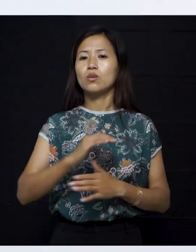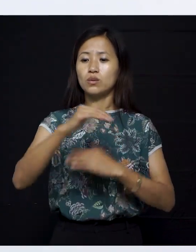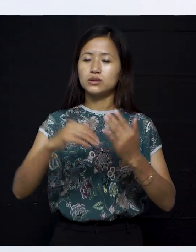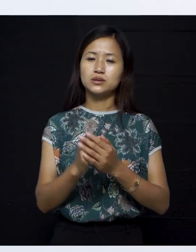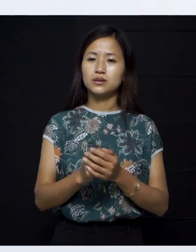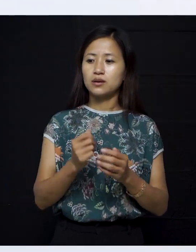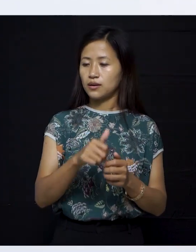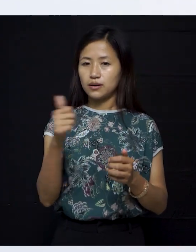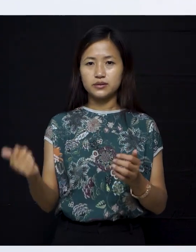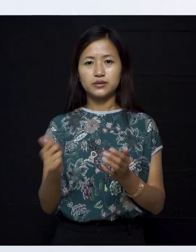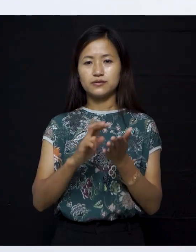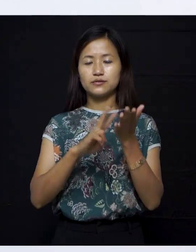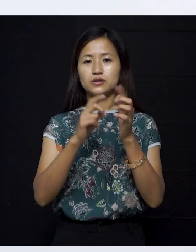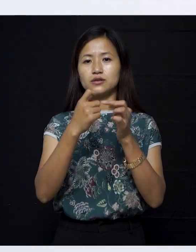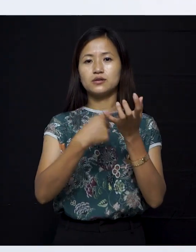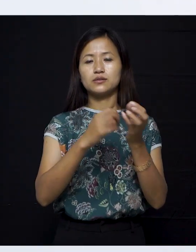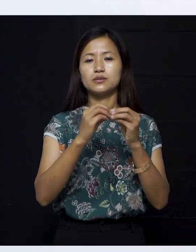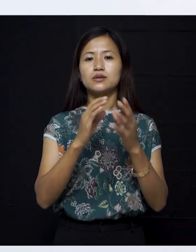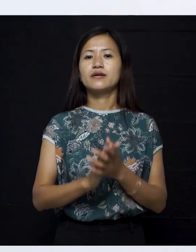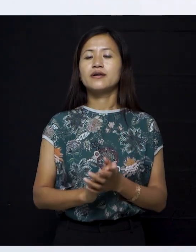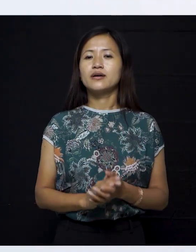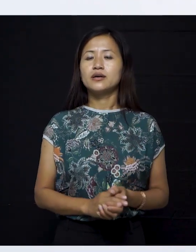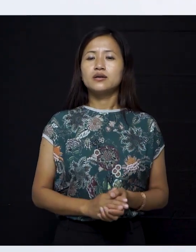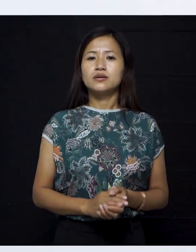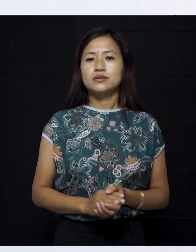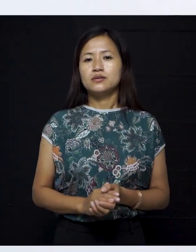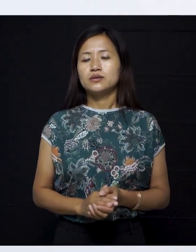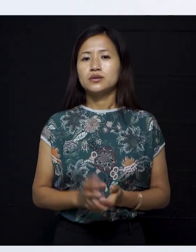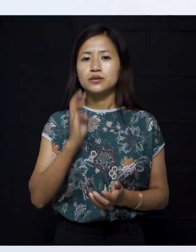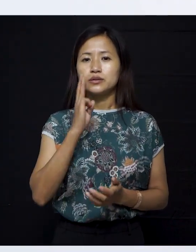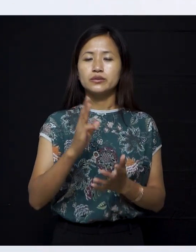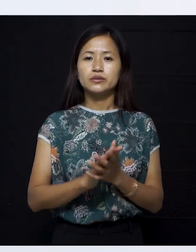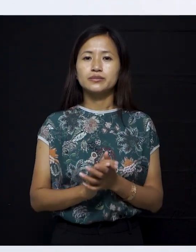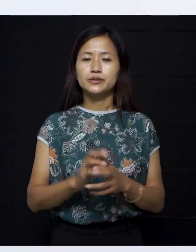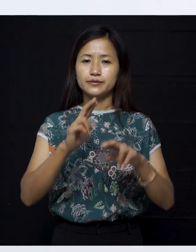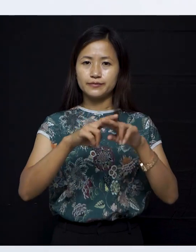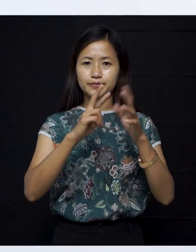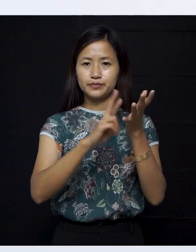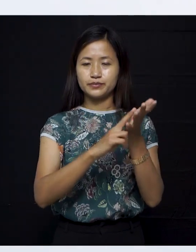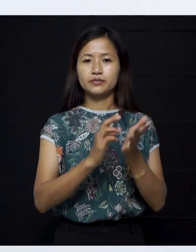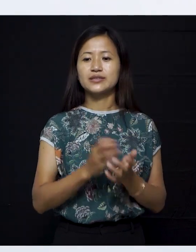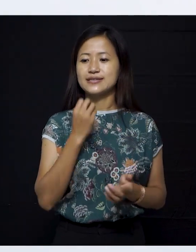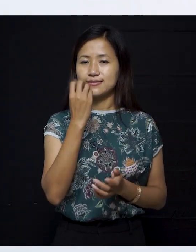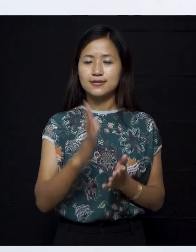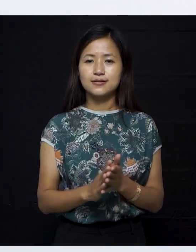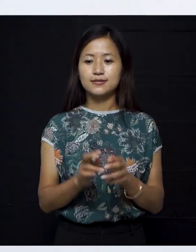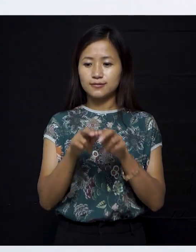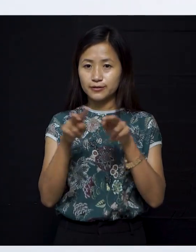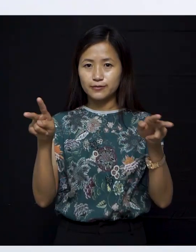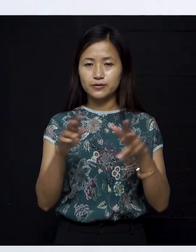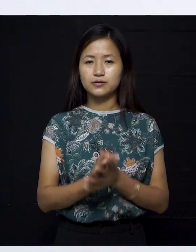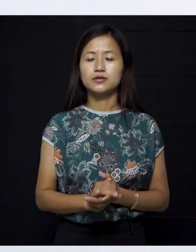verbs without to or verb plus ing will be finite verb. That is the easiest way to